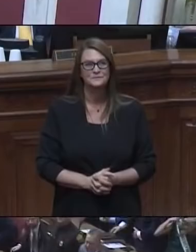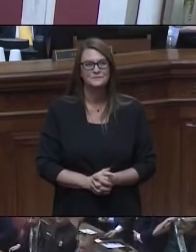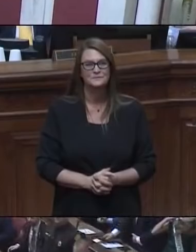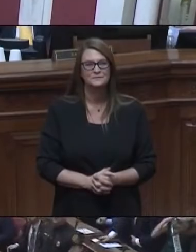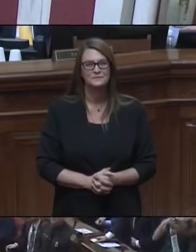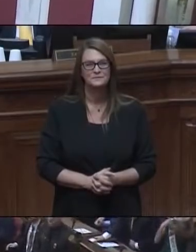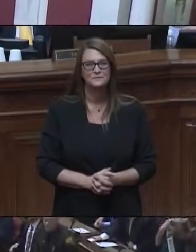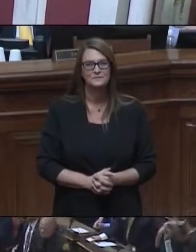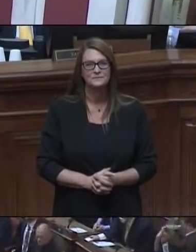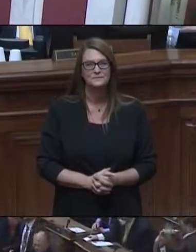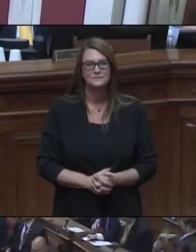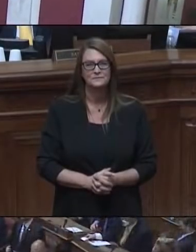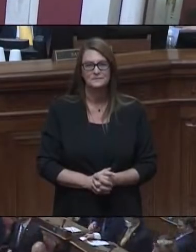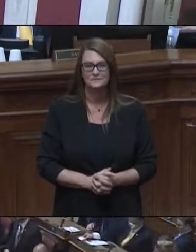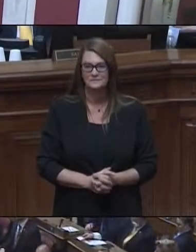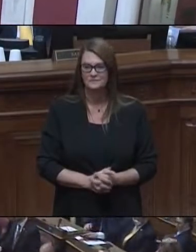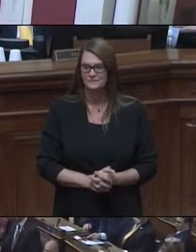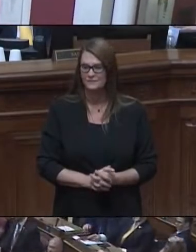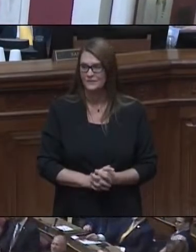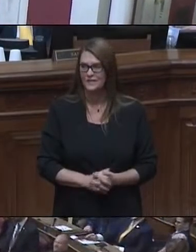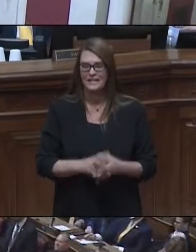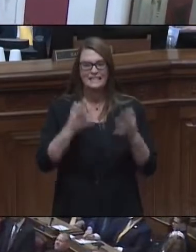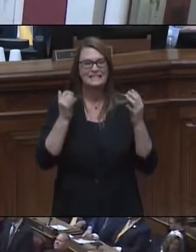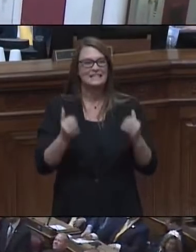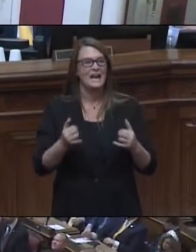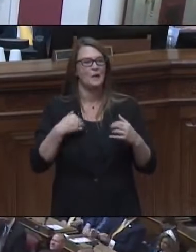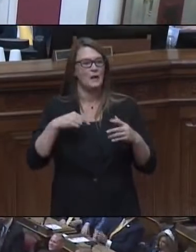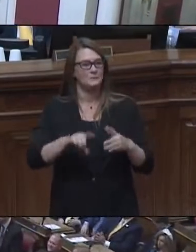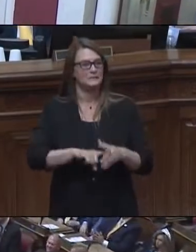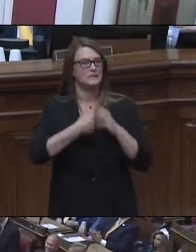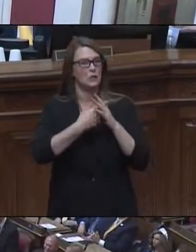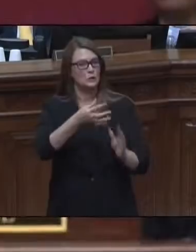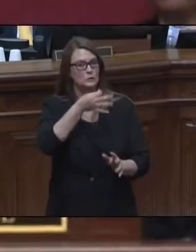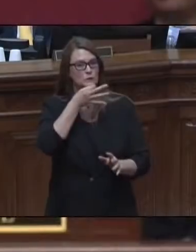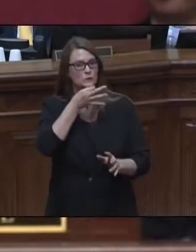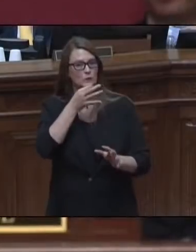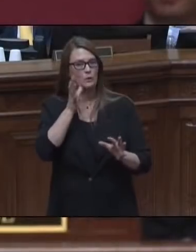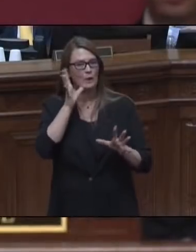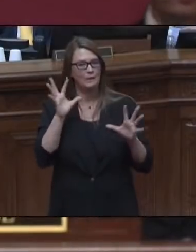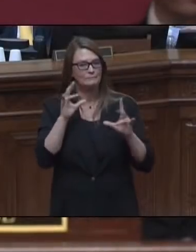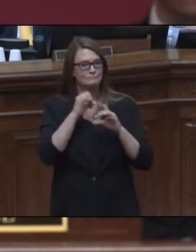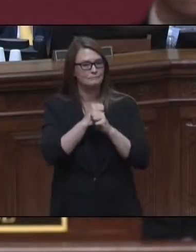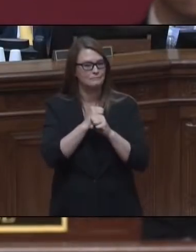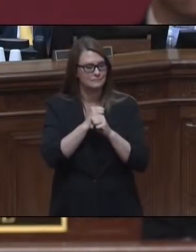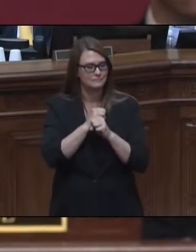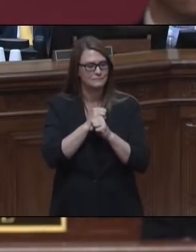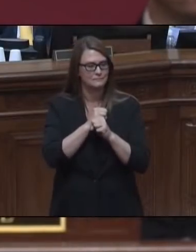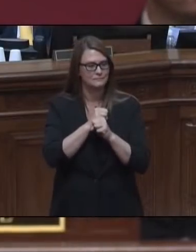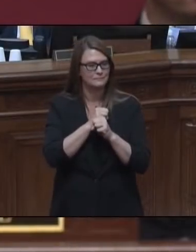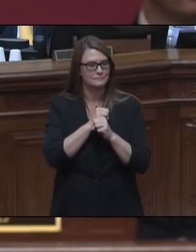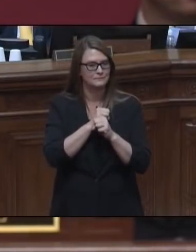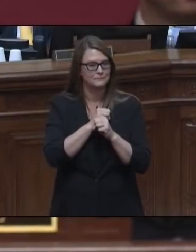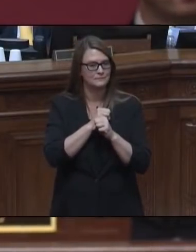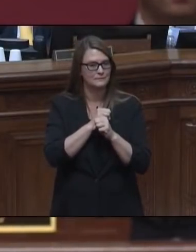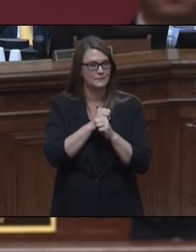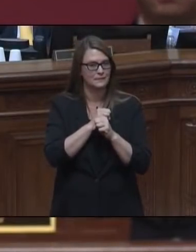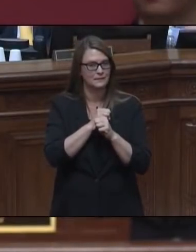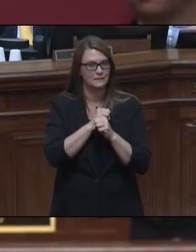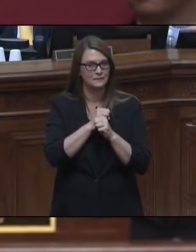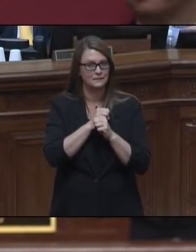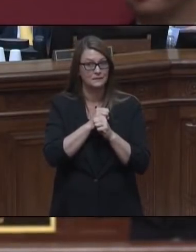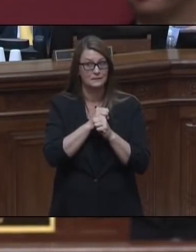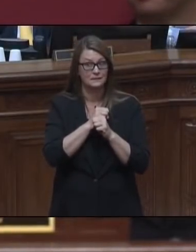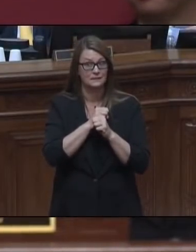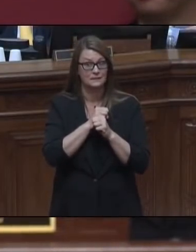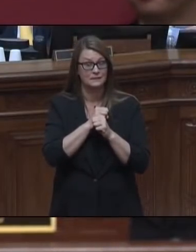Okay, I'm coming to a close here. You'll probably be really proud, maybe you won't, of me as hanging